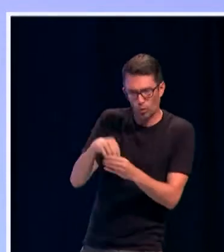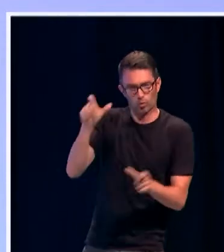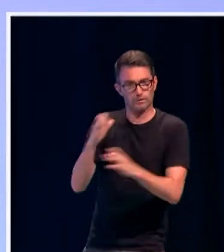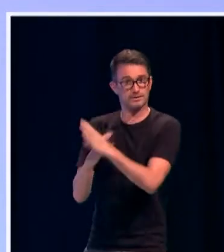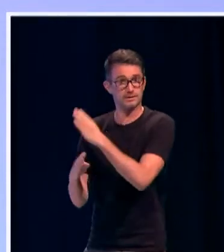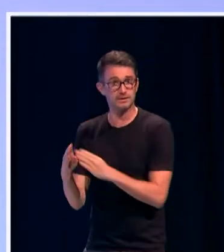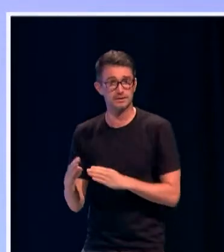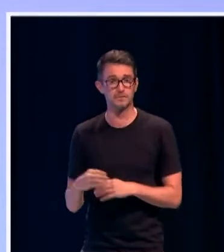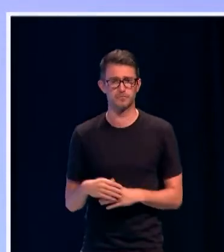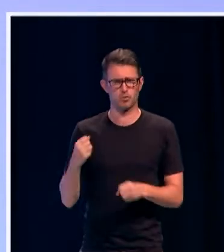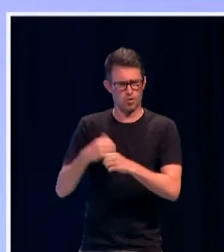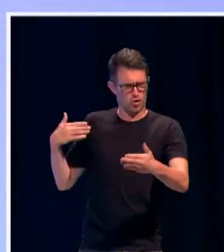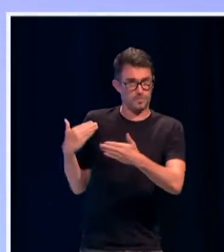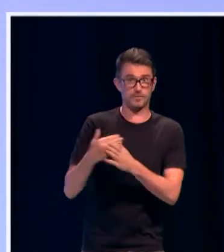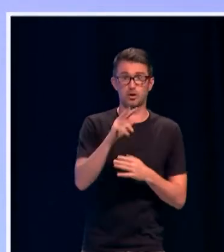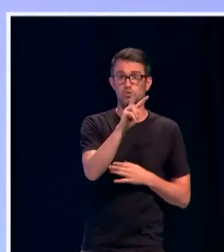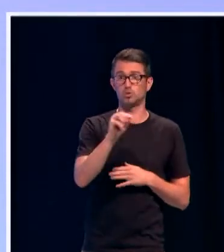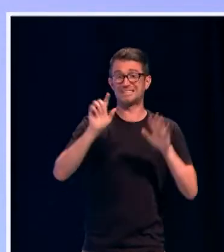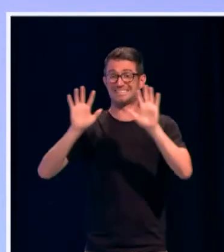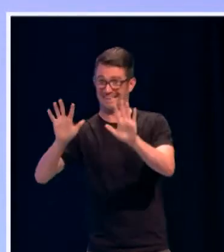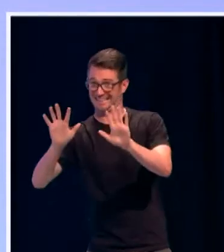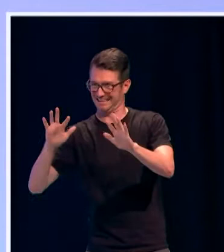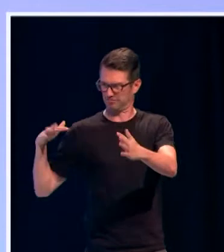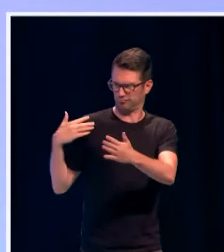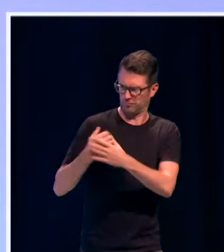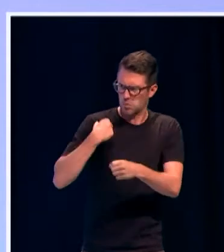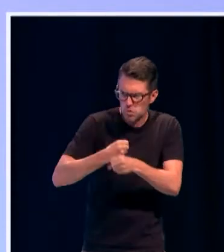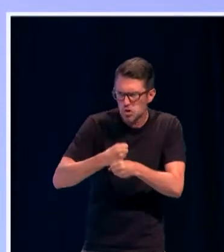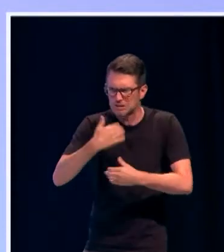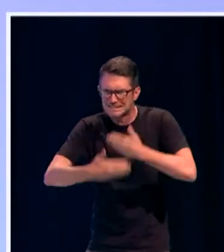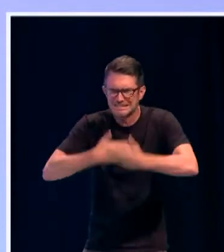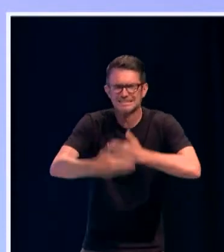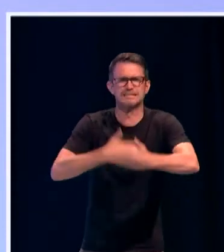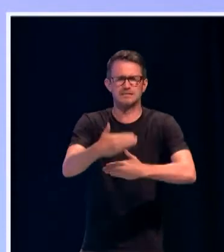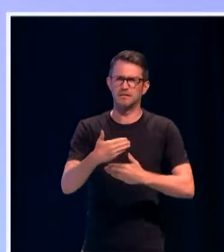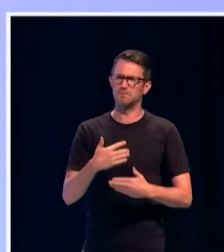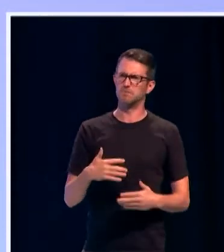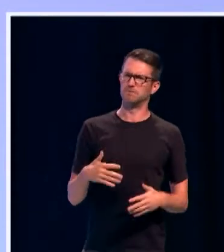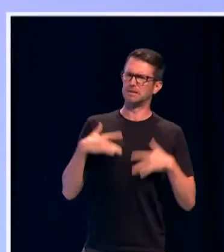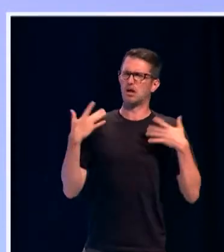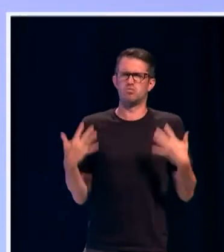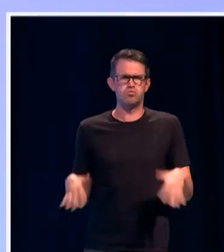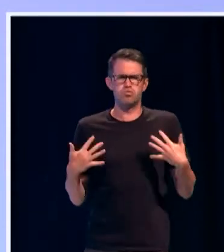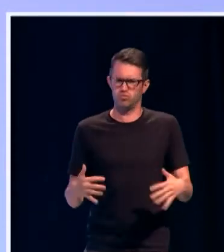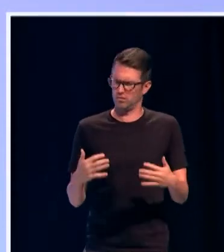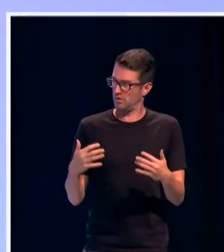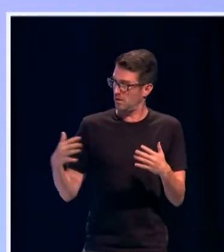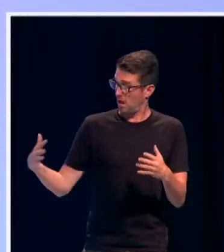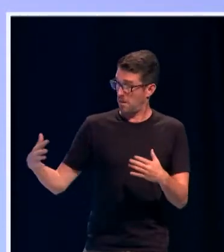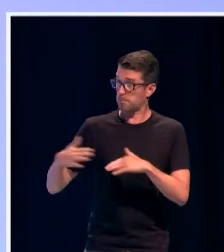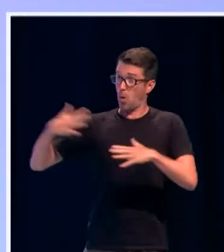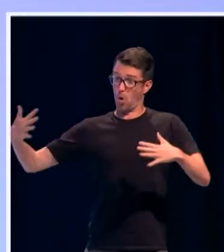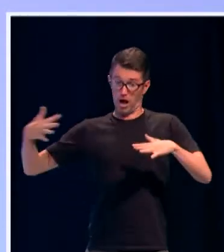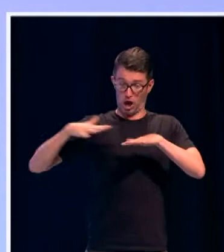2010 out of a conviction that a disability inclusive approach is necessary to